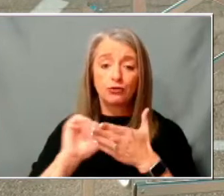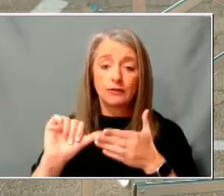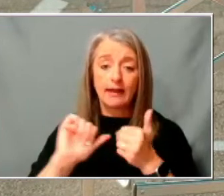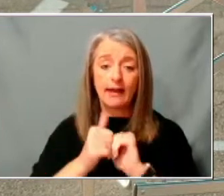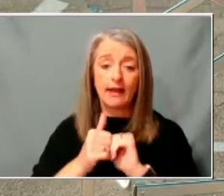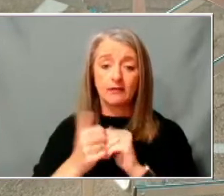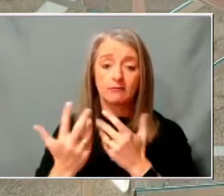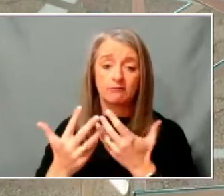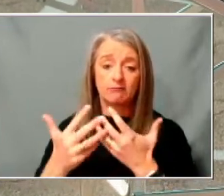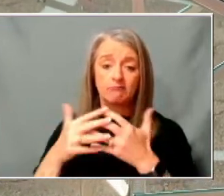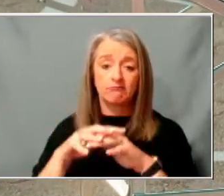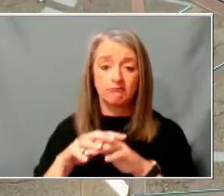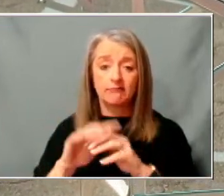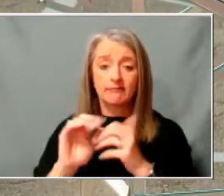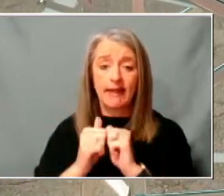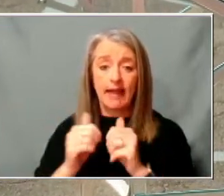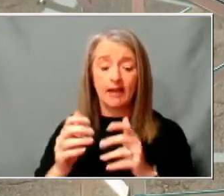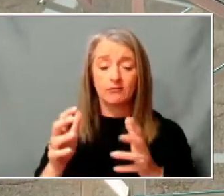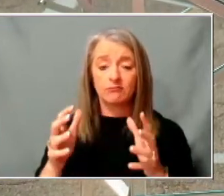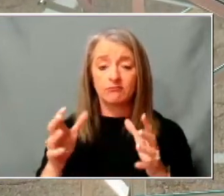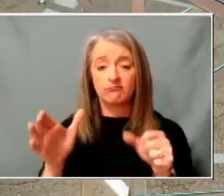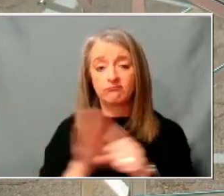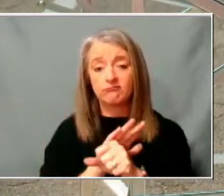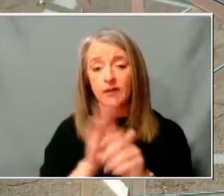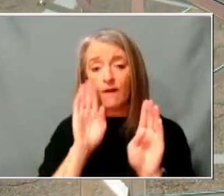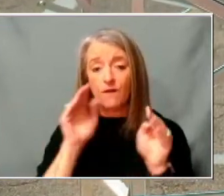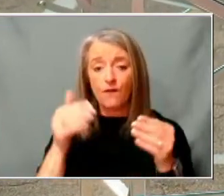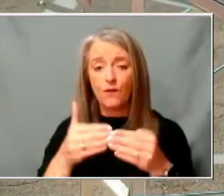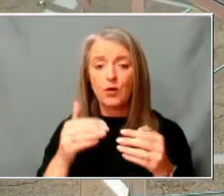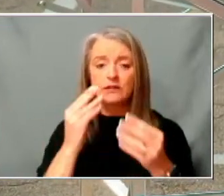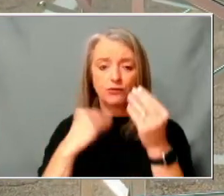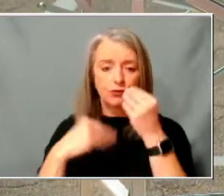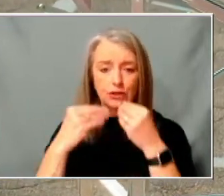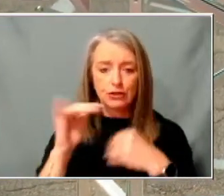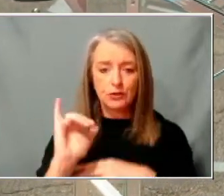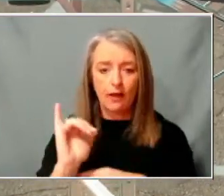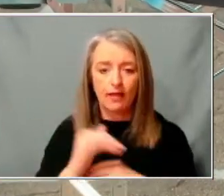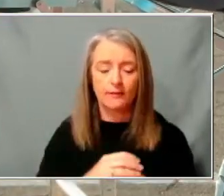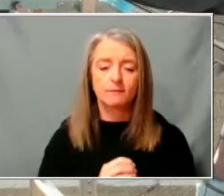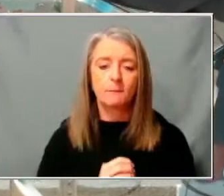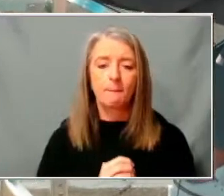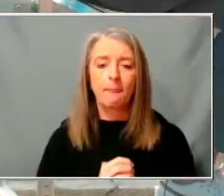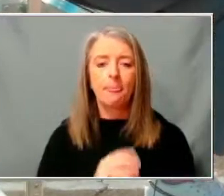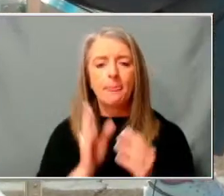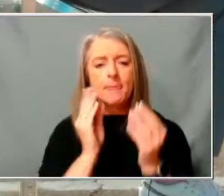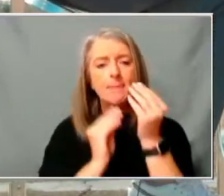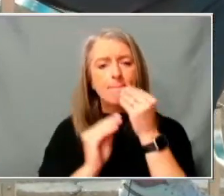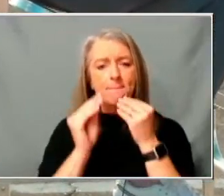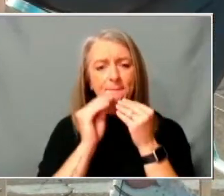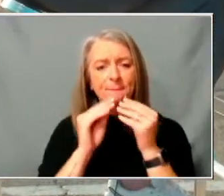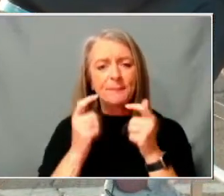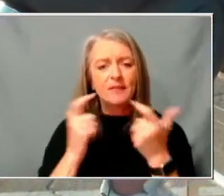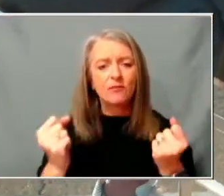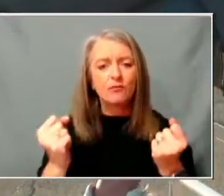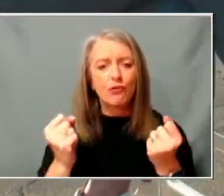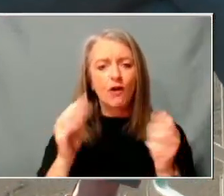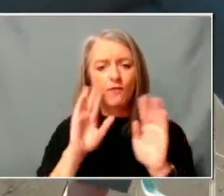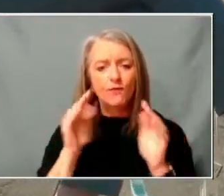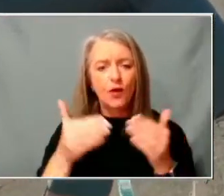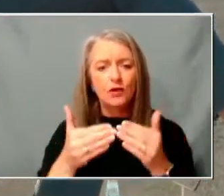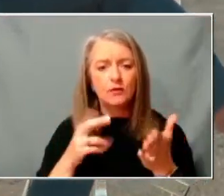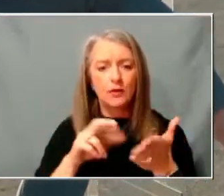goes in together, kind of comprehensively focusing on the nutrition as well. Yeah, nutrition is certainly a strong focus of ours right now, particularly within our